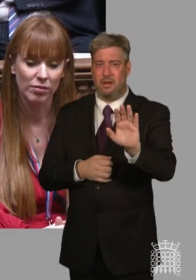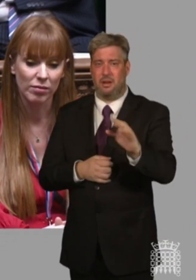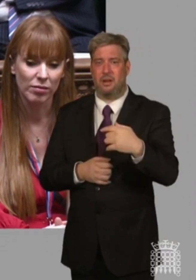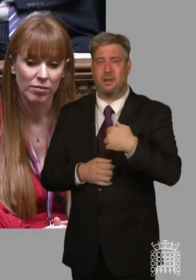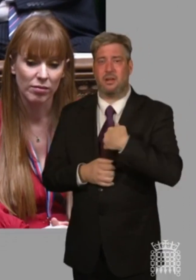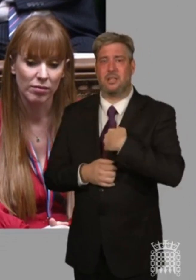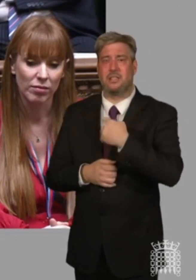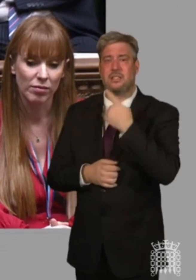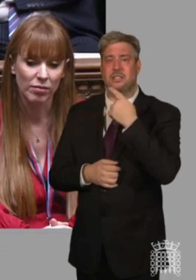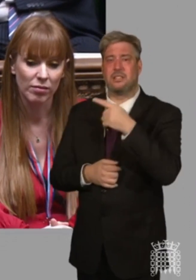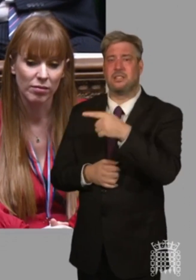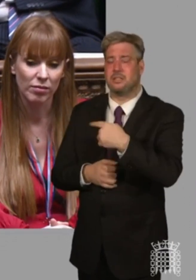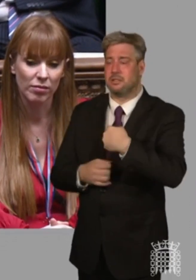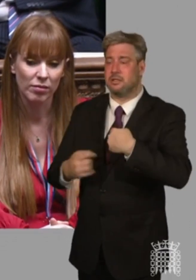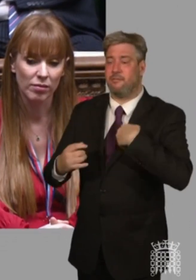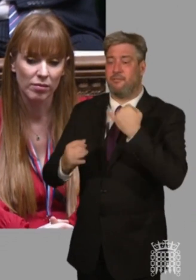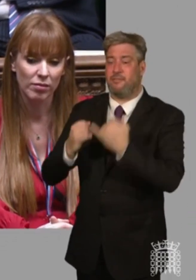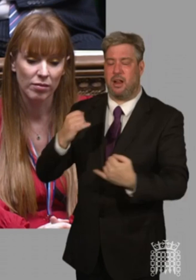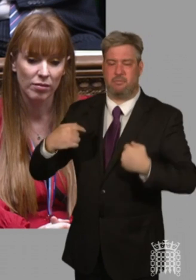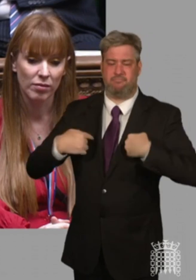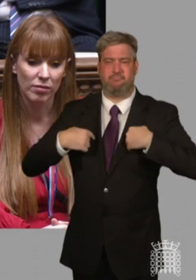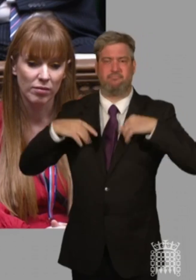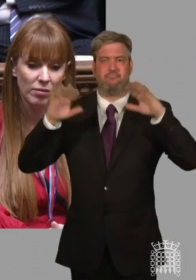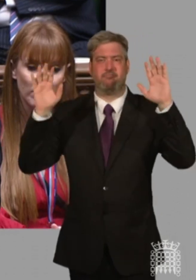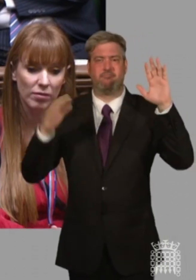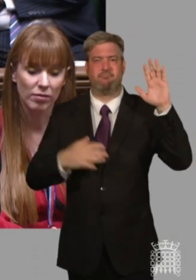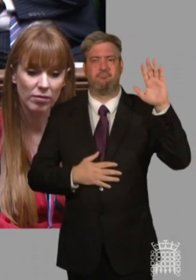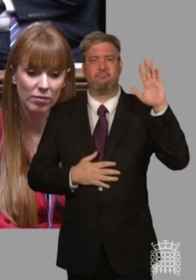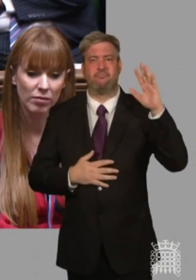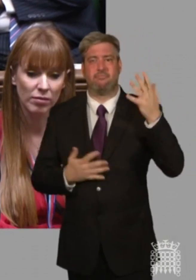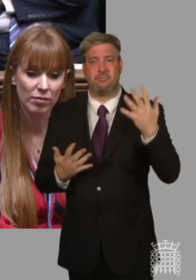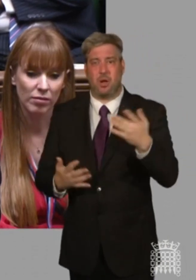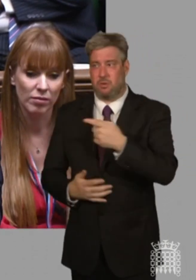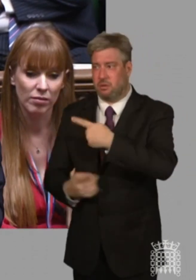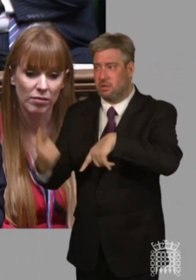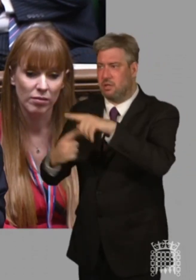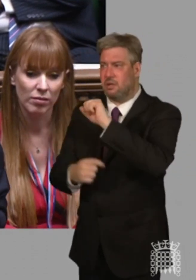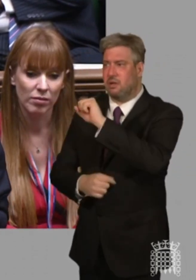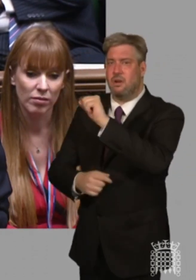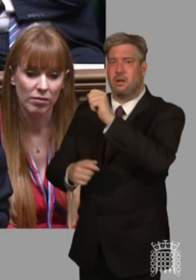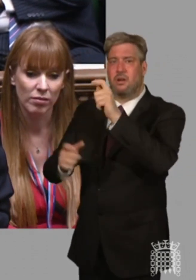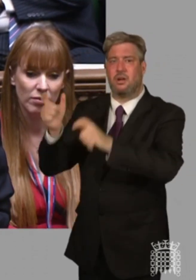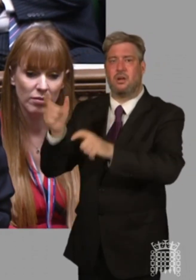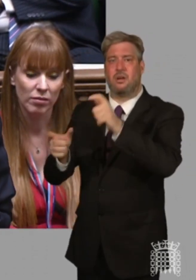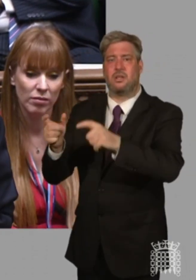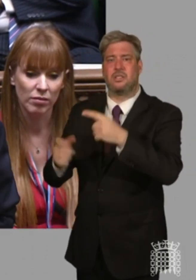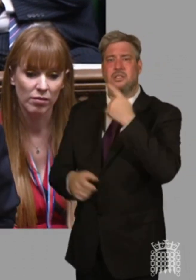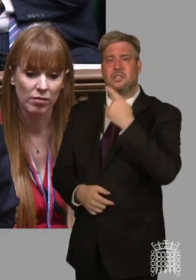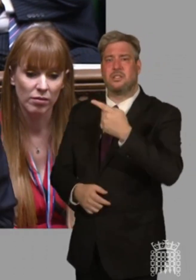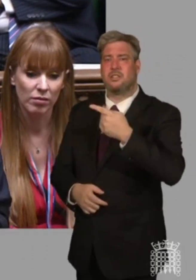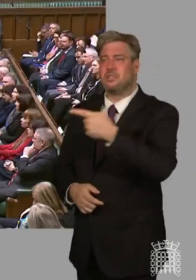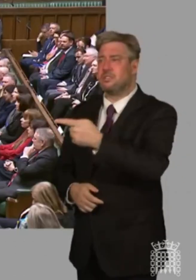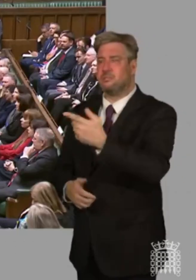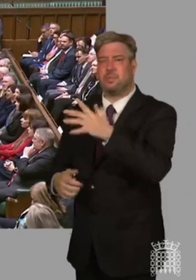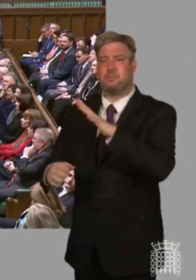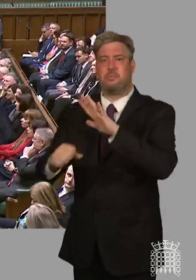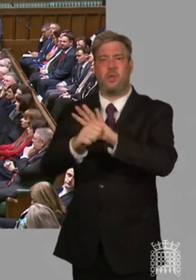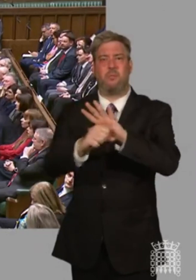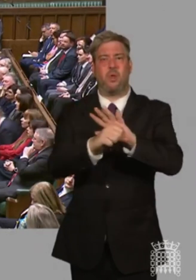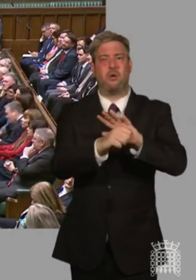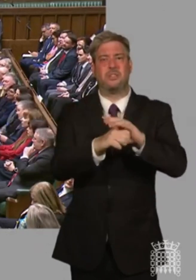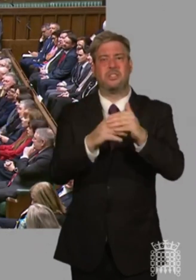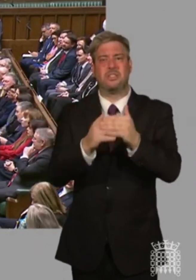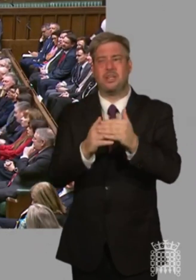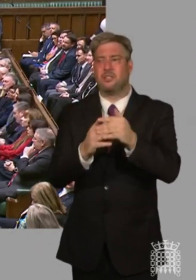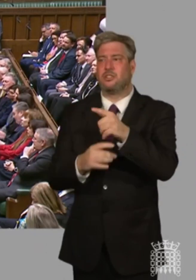So what exactly did he mean when he said it's on him personally if he doesn't meet his promise? Prime